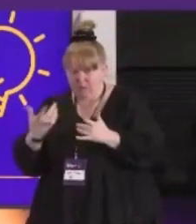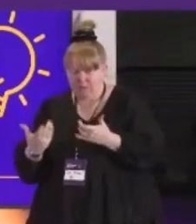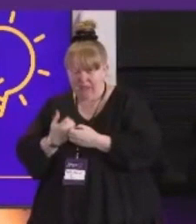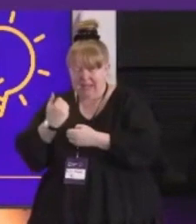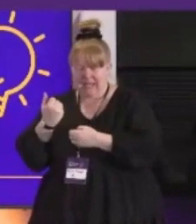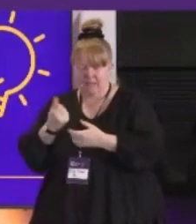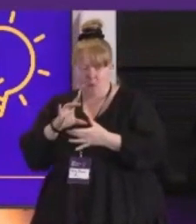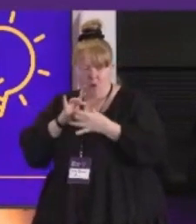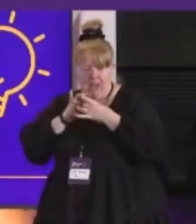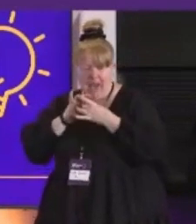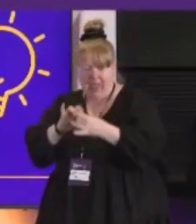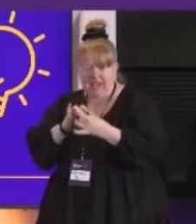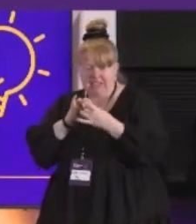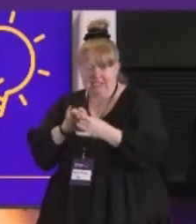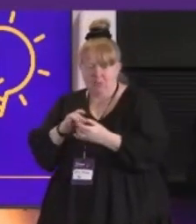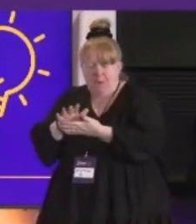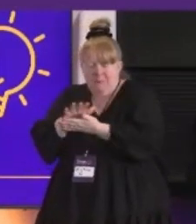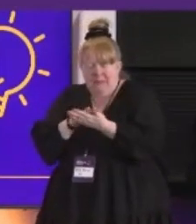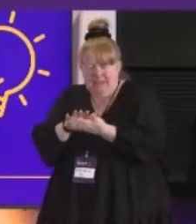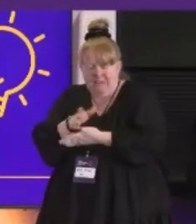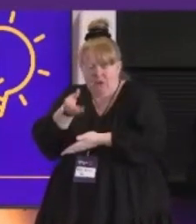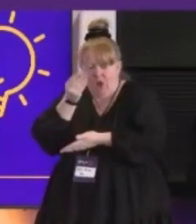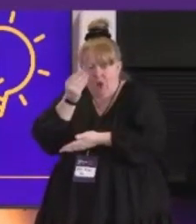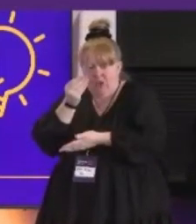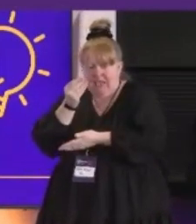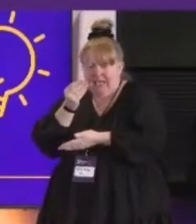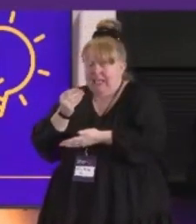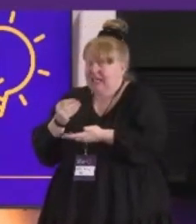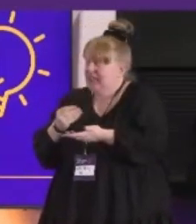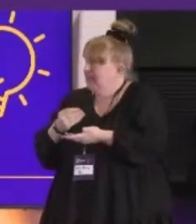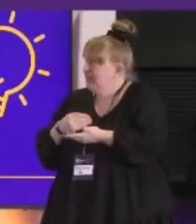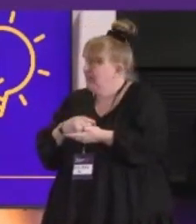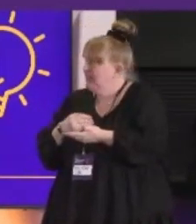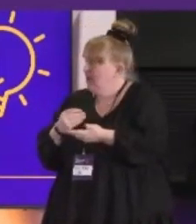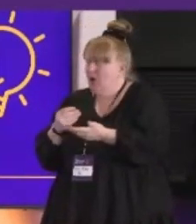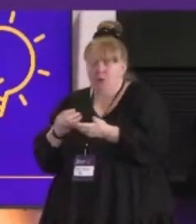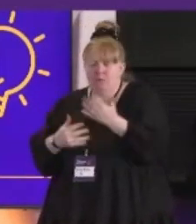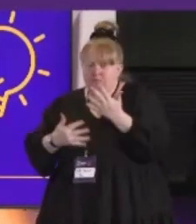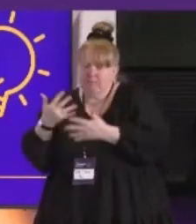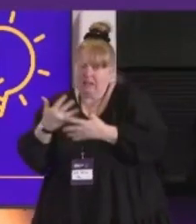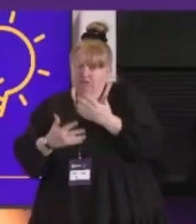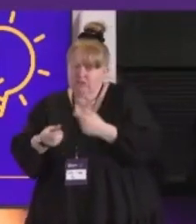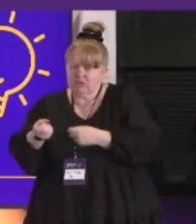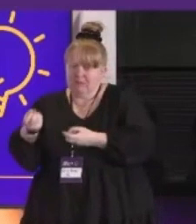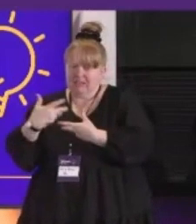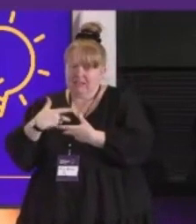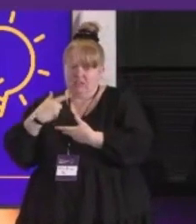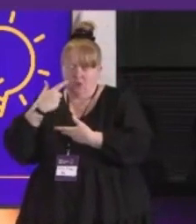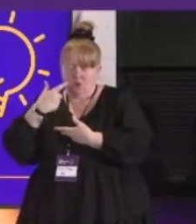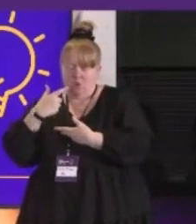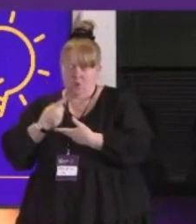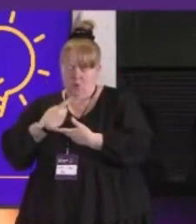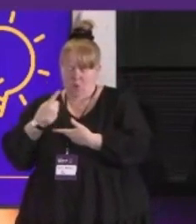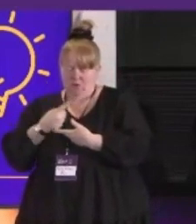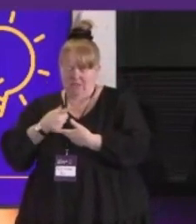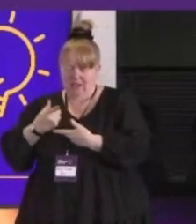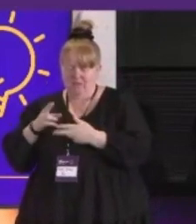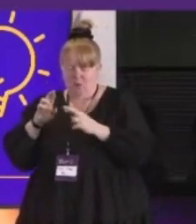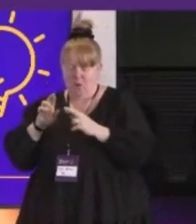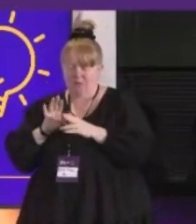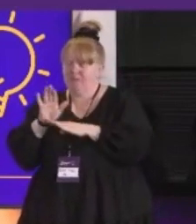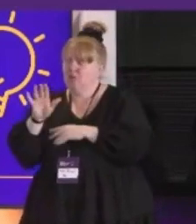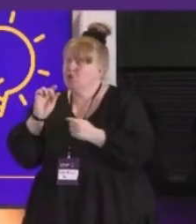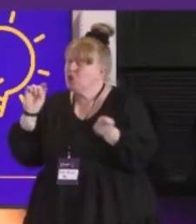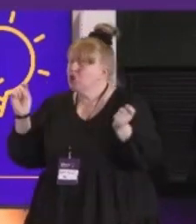for the learner. What sort of metrics have you been given around that? What are you looking for personally to change as